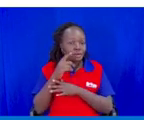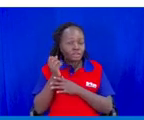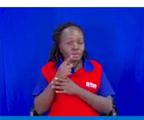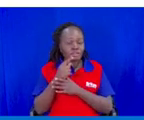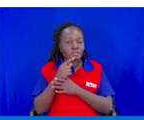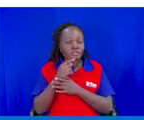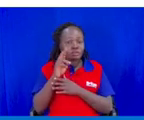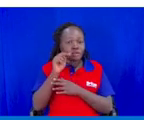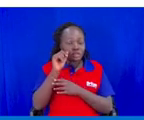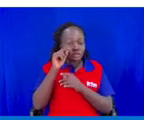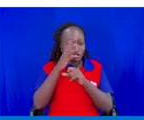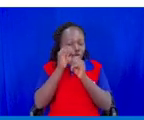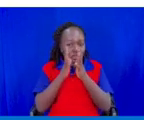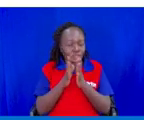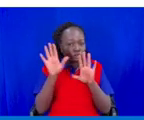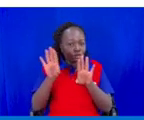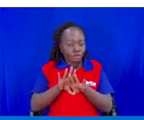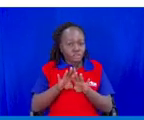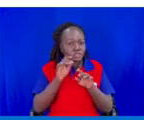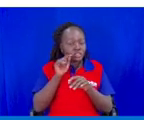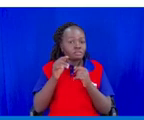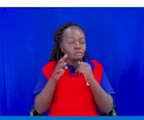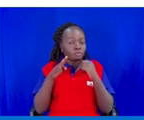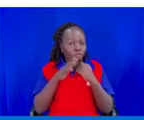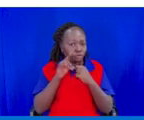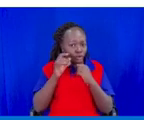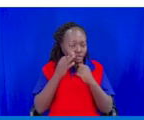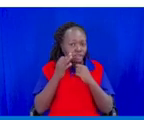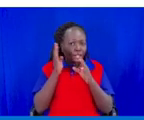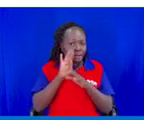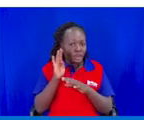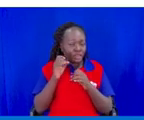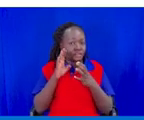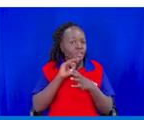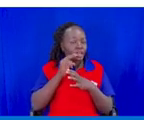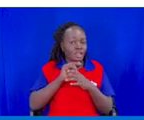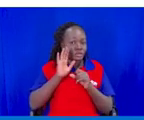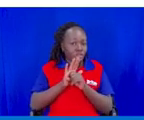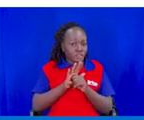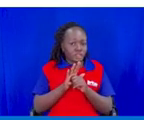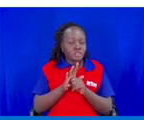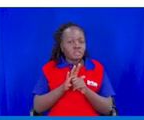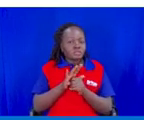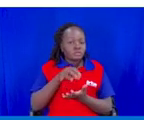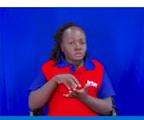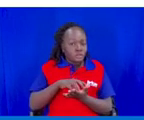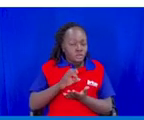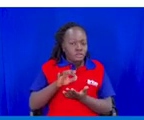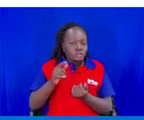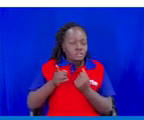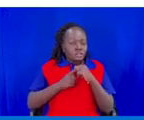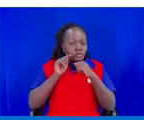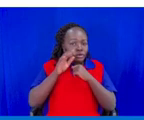unit holders' balances closed at 7.3 billion, giving us a total equity and liabilities position of